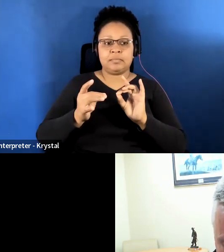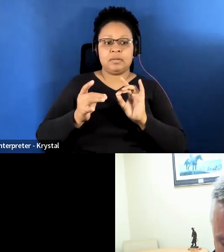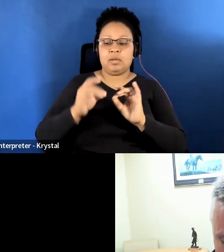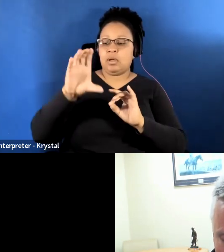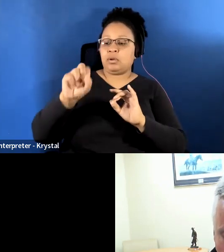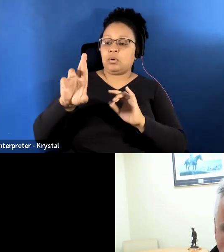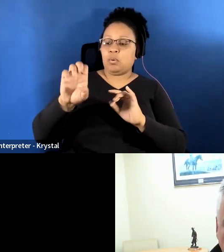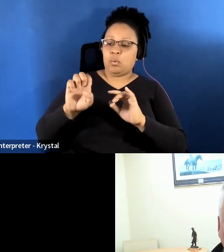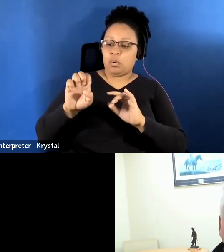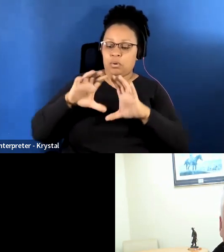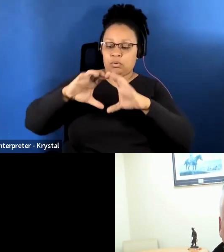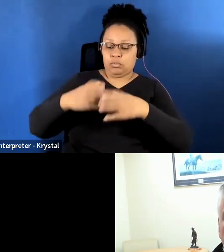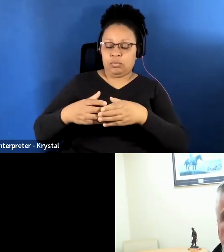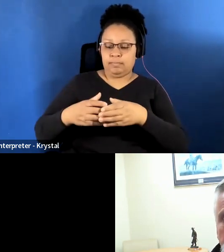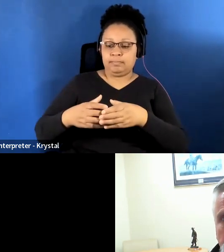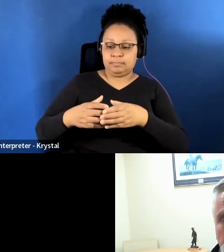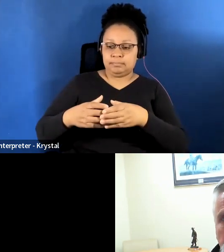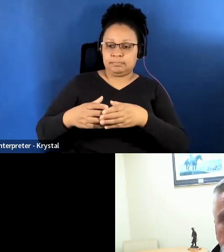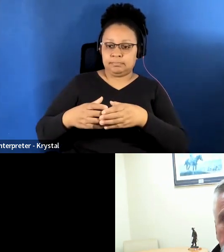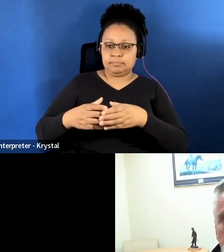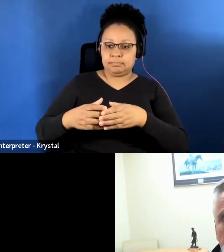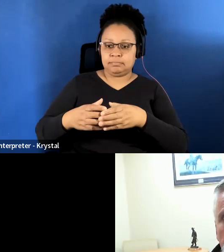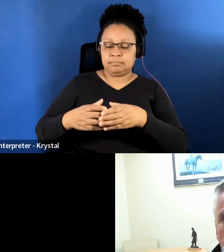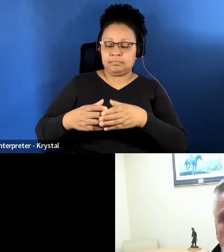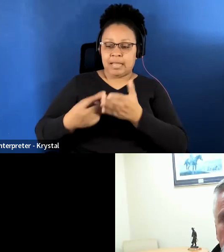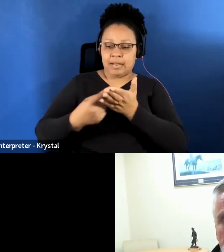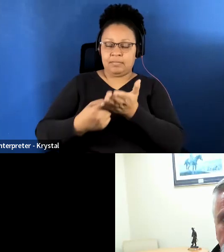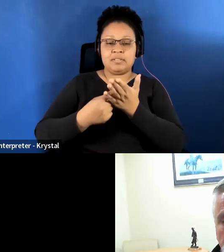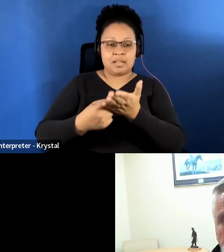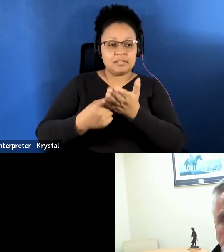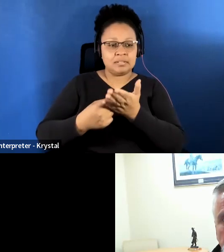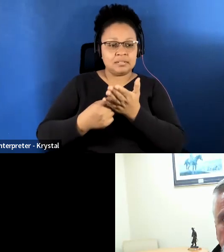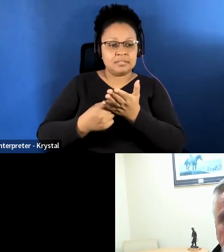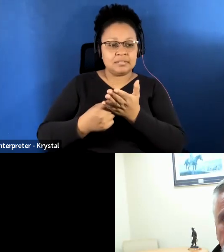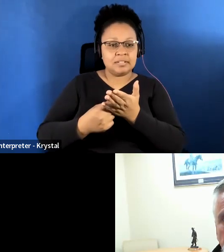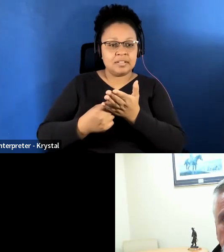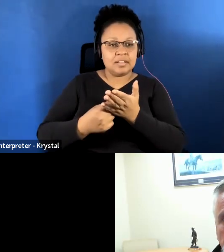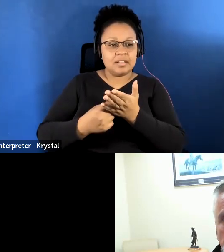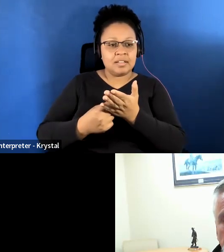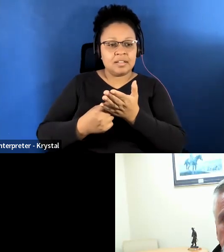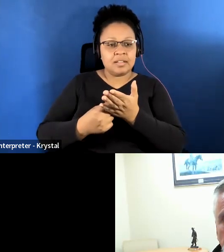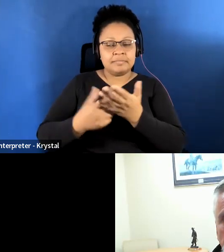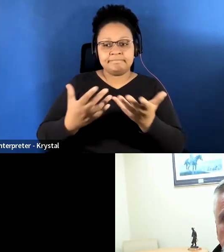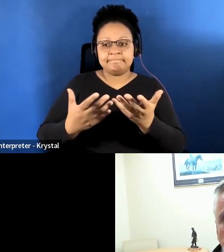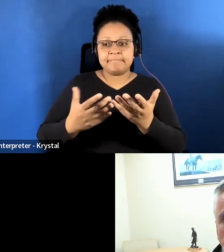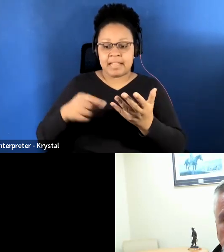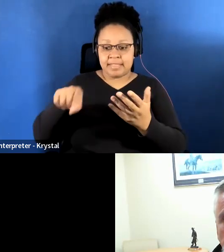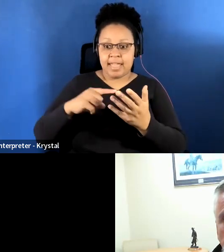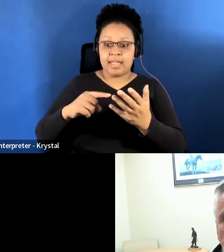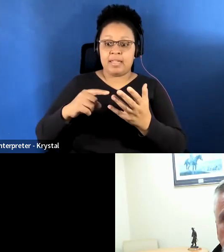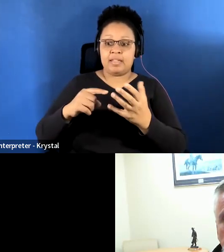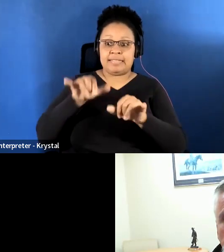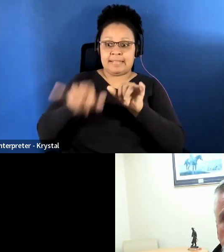core group that you both have talked about now that, is driven by